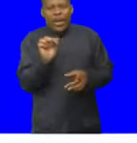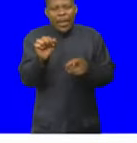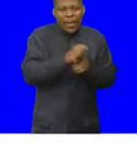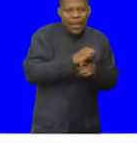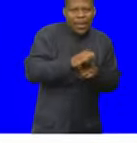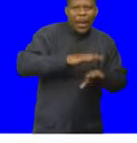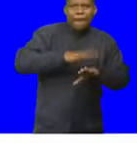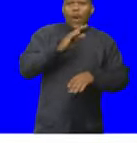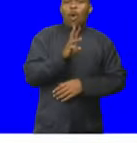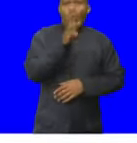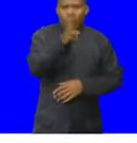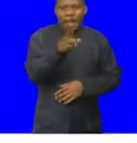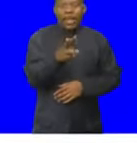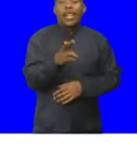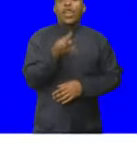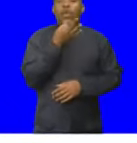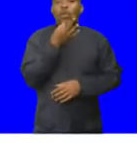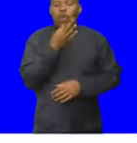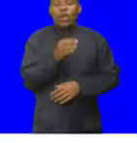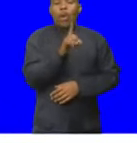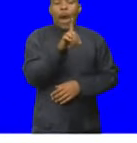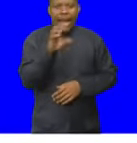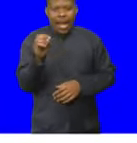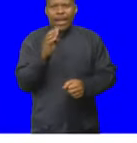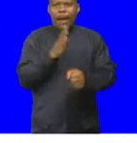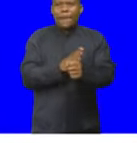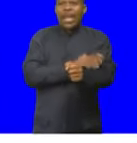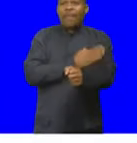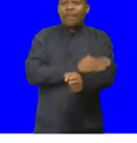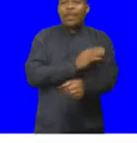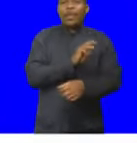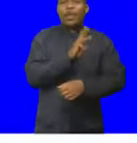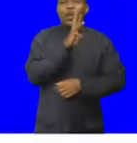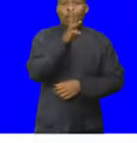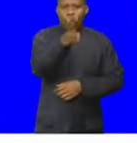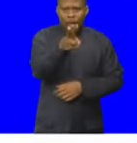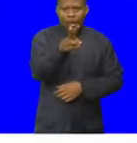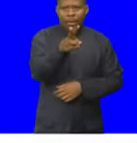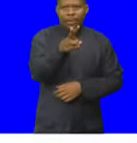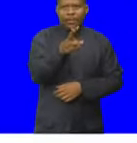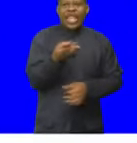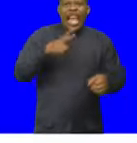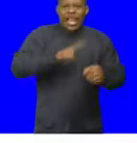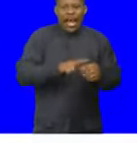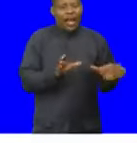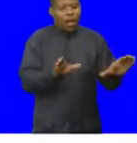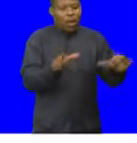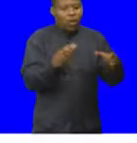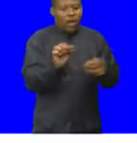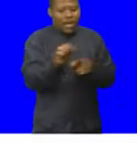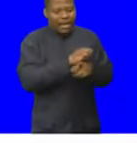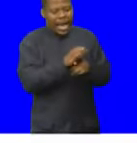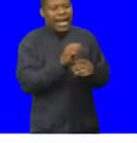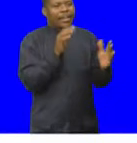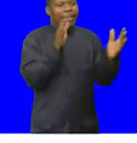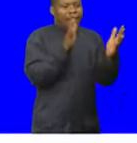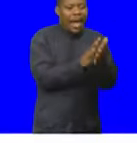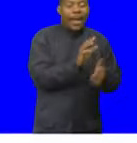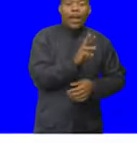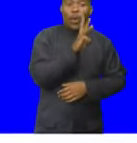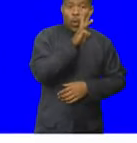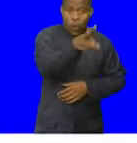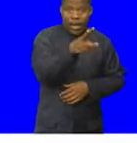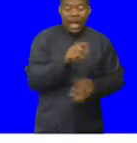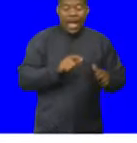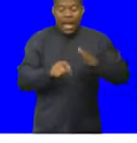ubenefita 100 webanbana ezisitabafaka kuyinye i-workshop ngabo 10. I-project yebanbana ngula ma